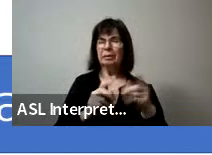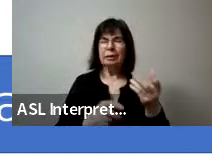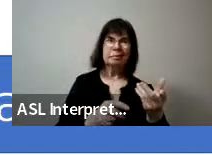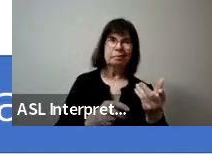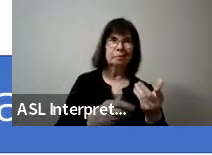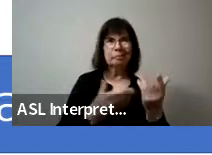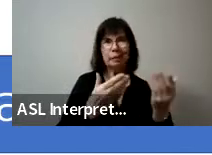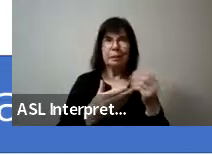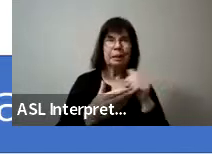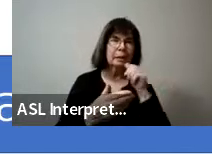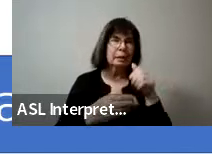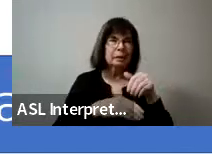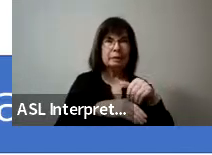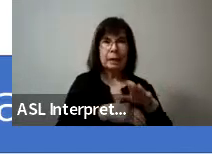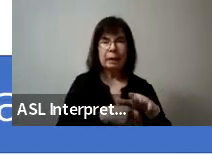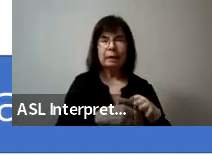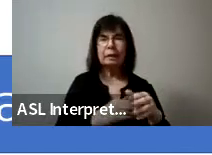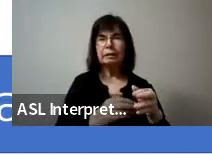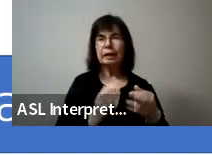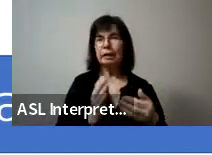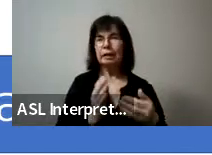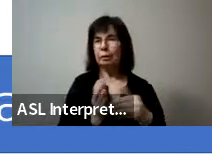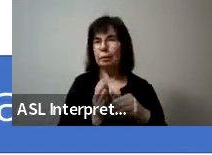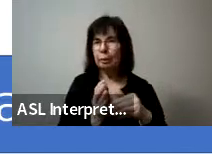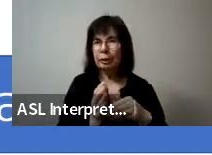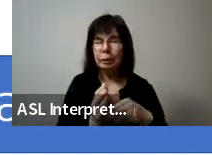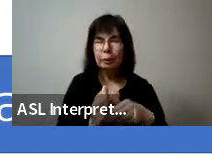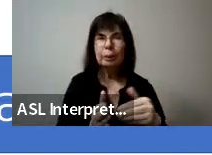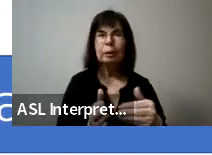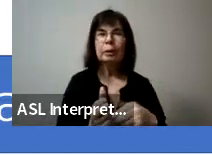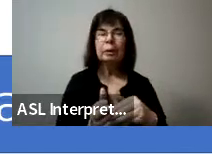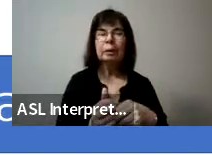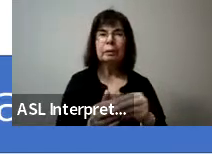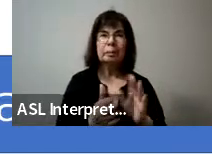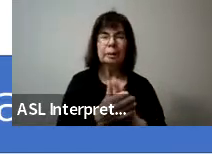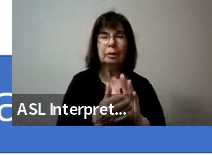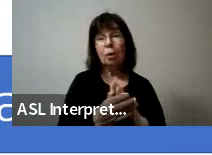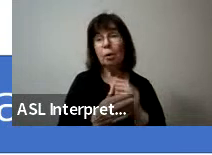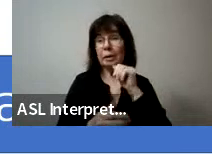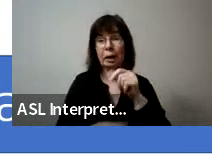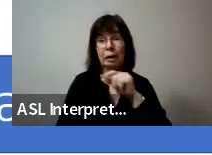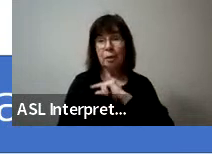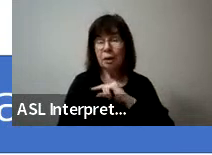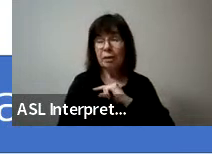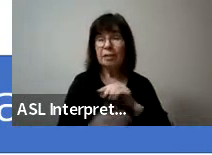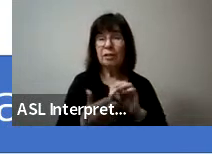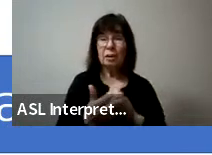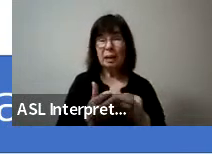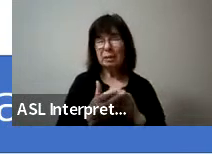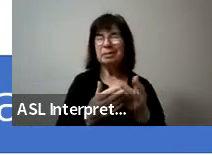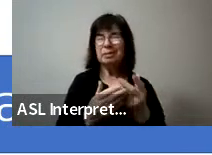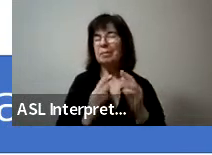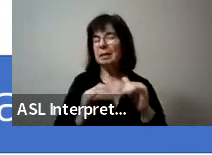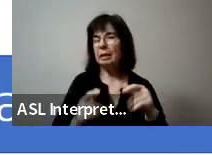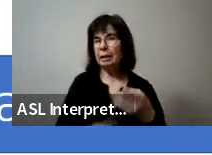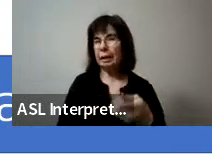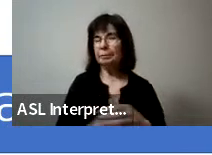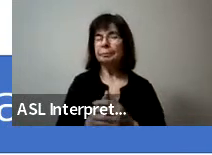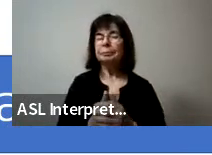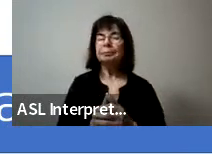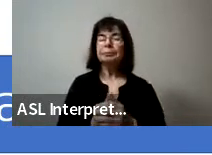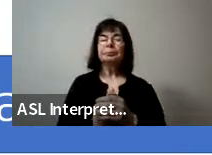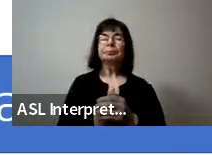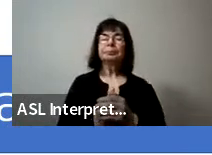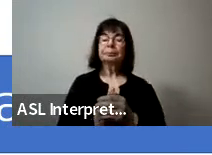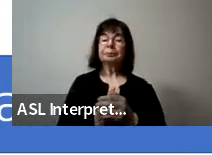their renewal, them no longer being eligible for Medi-Cal, among other things.